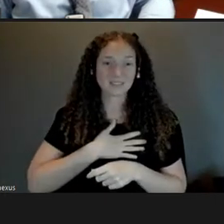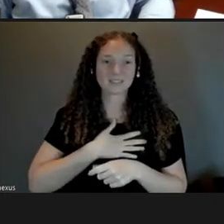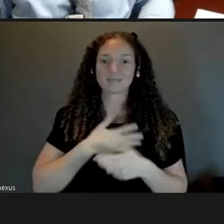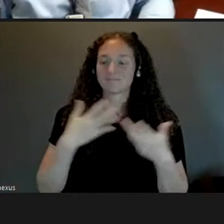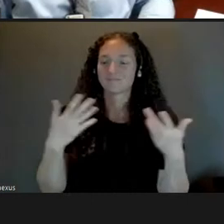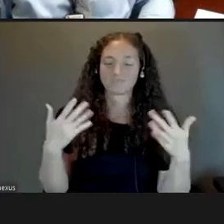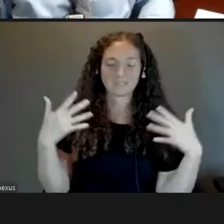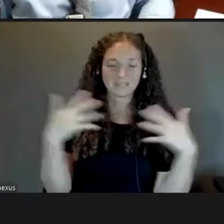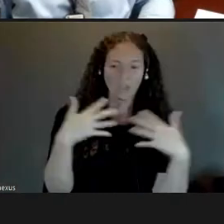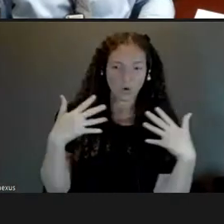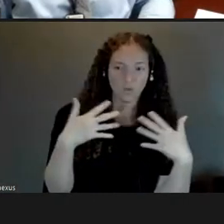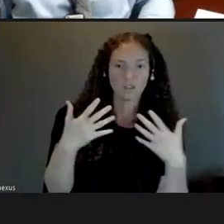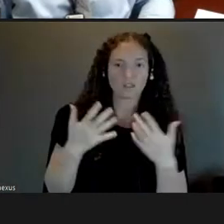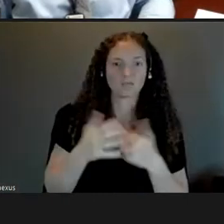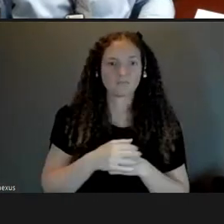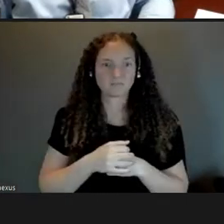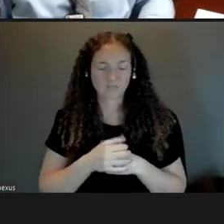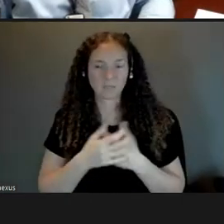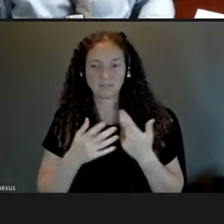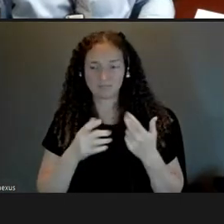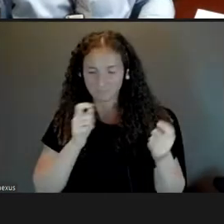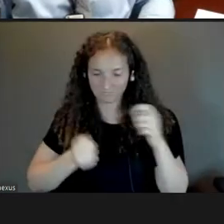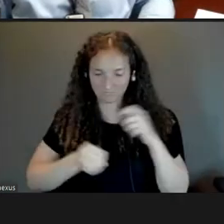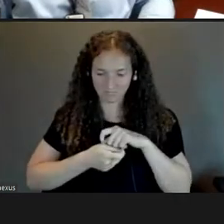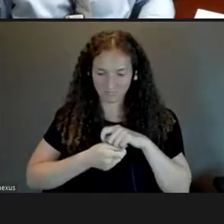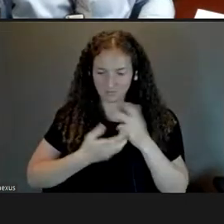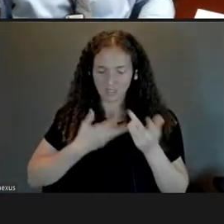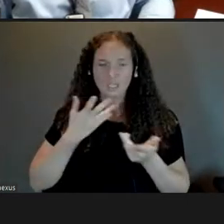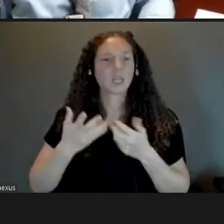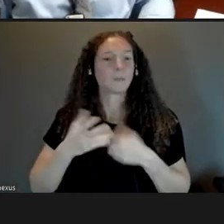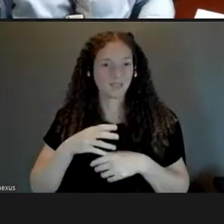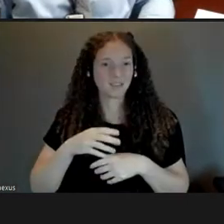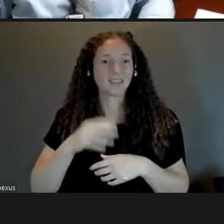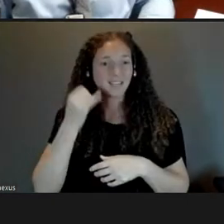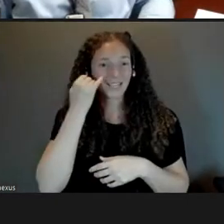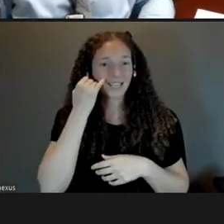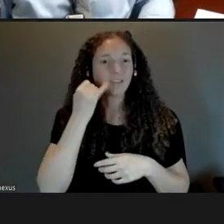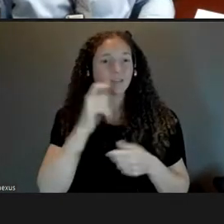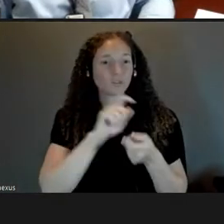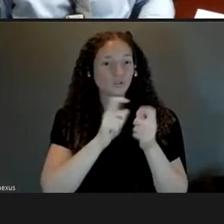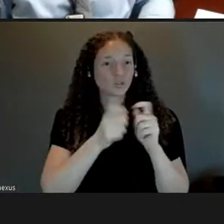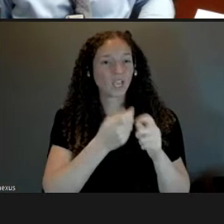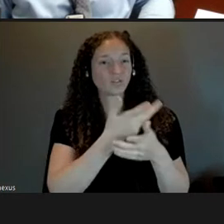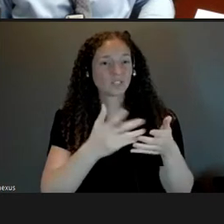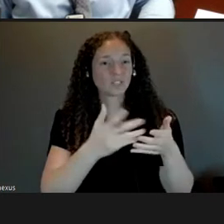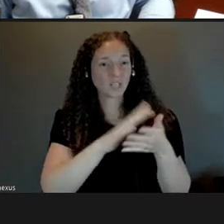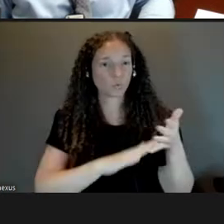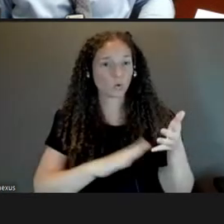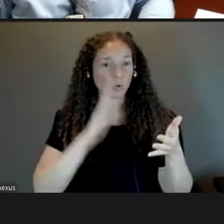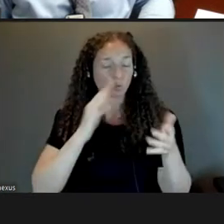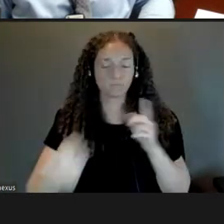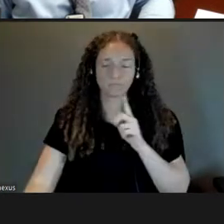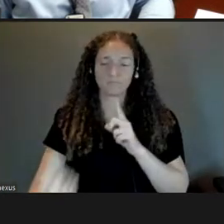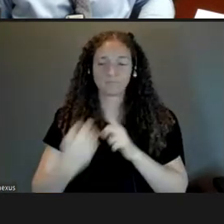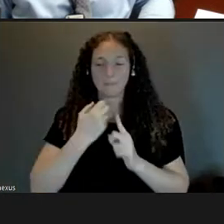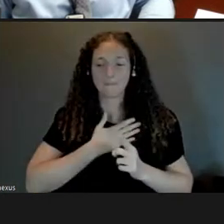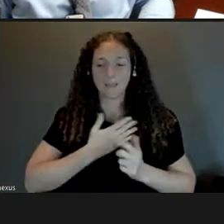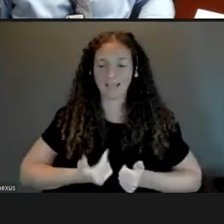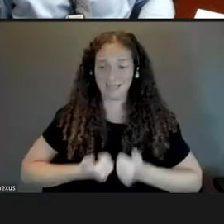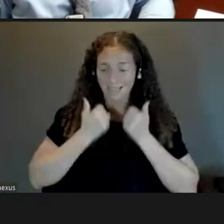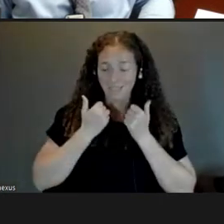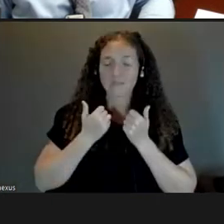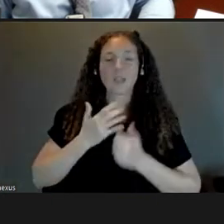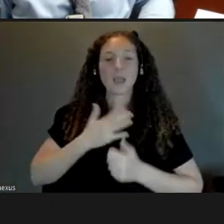A changed train schedule will literally decimate my life and make my children's life that much harder.